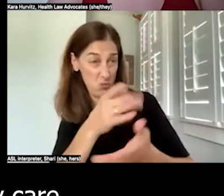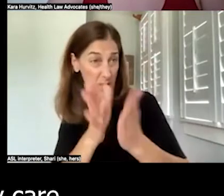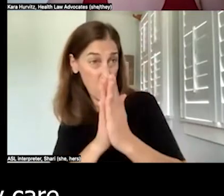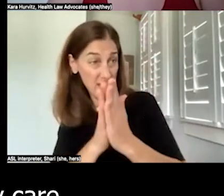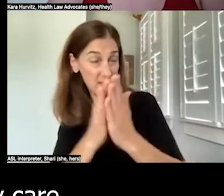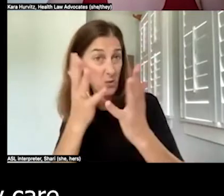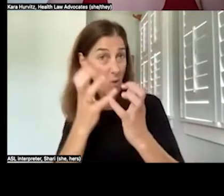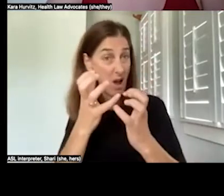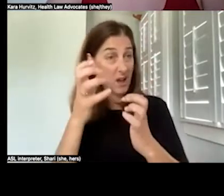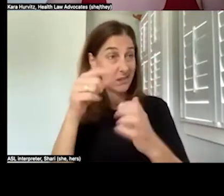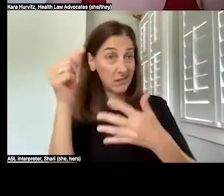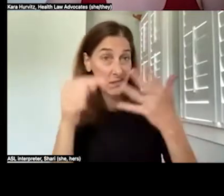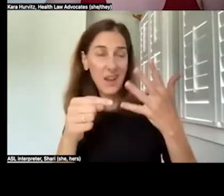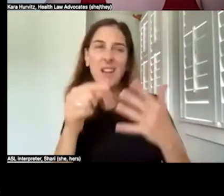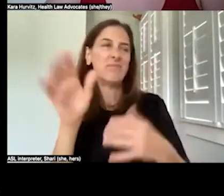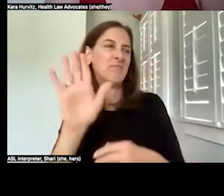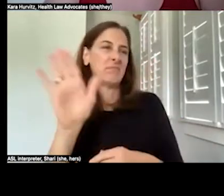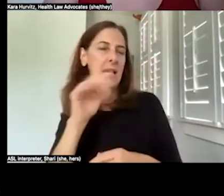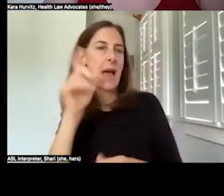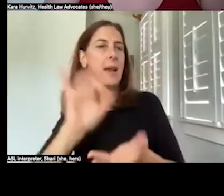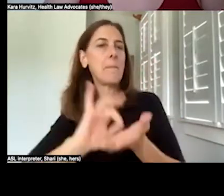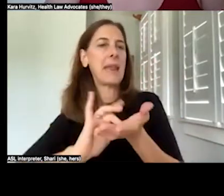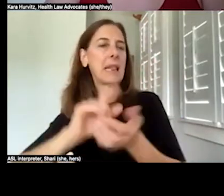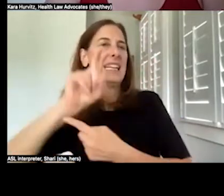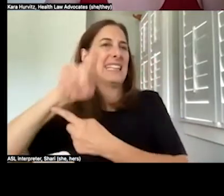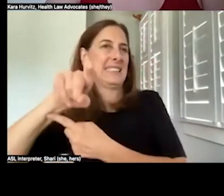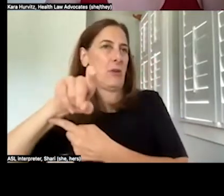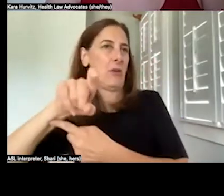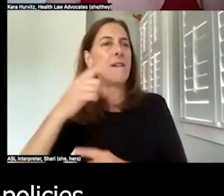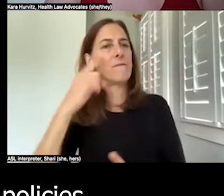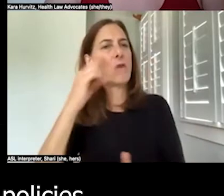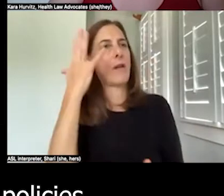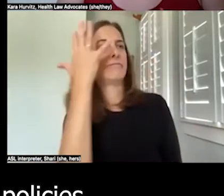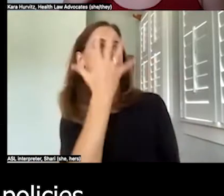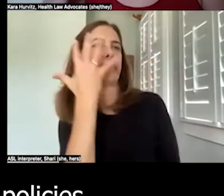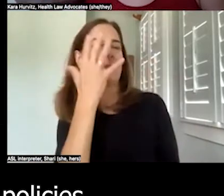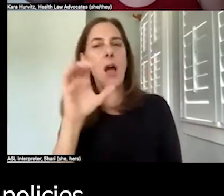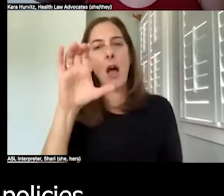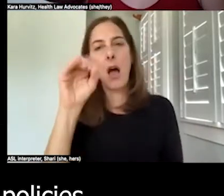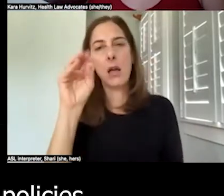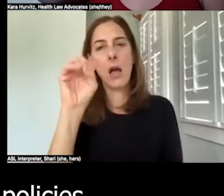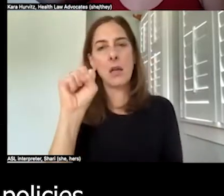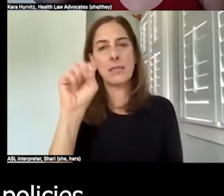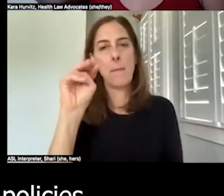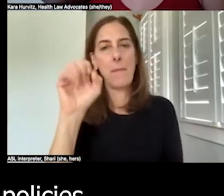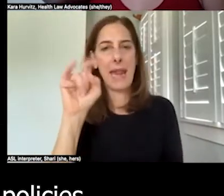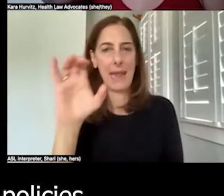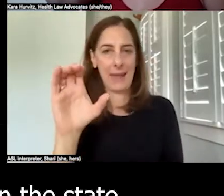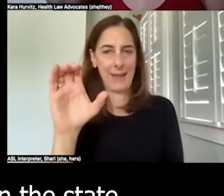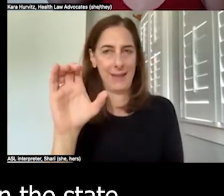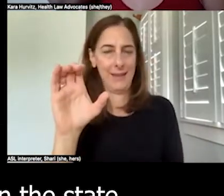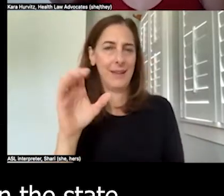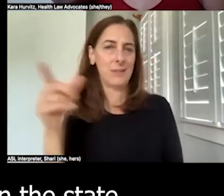medically necessary care. And this is often incorrect. Under the insurance's own